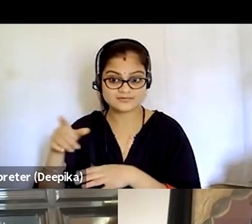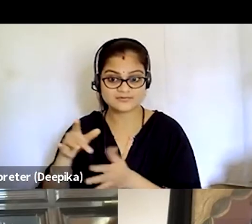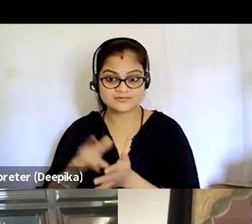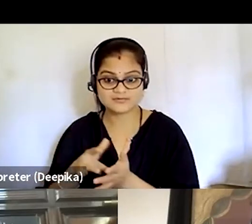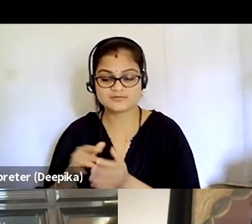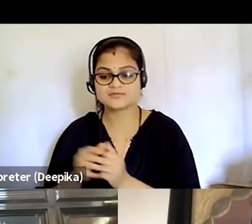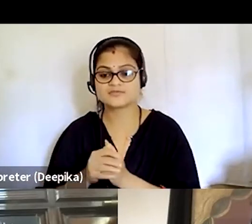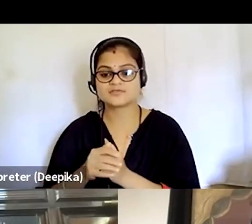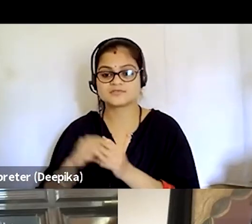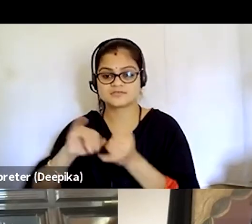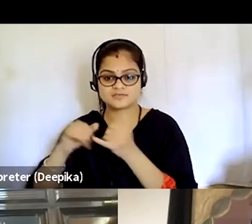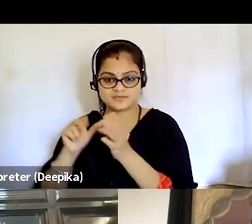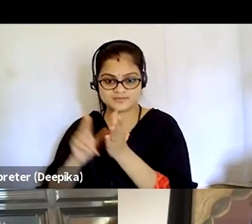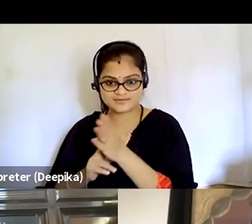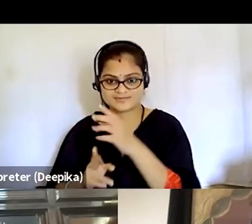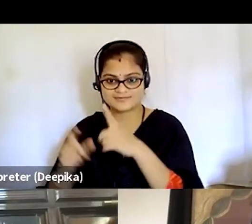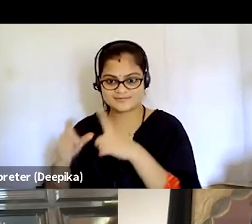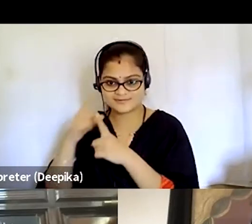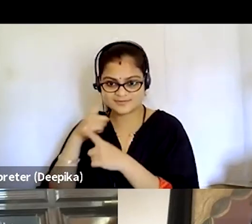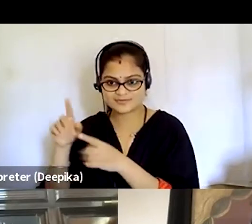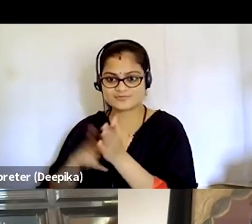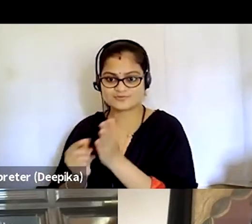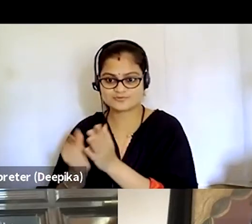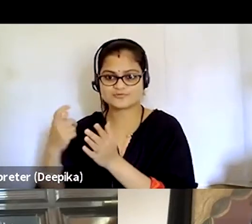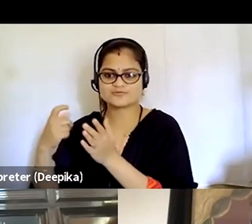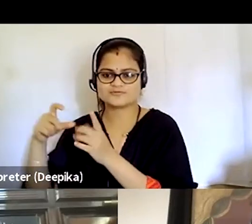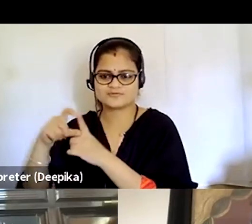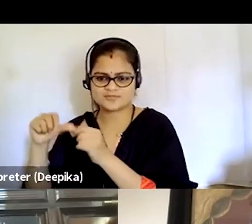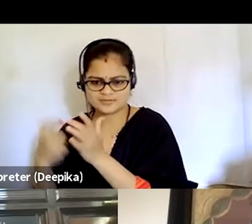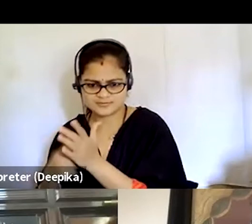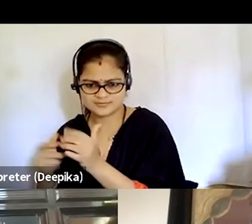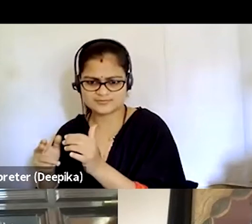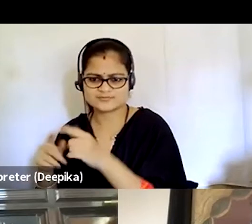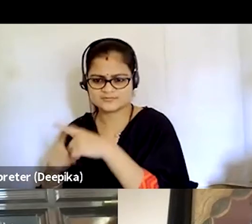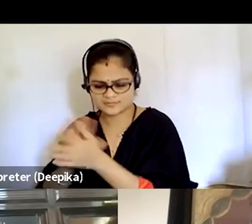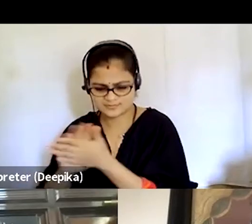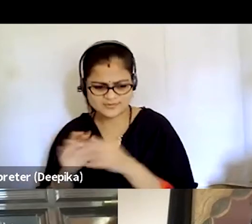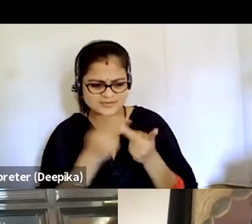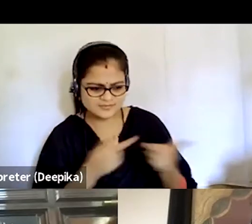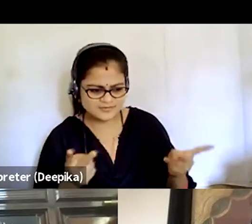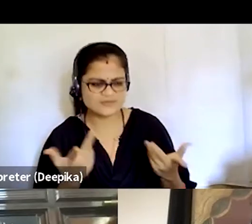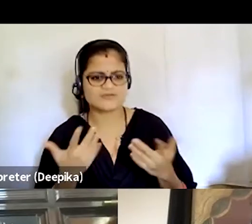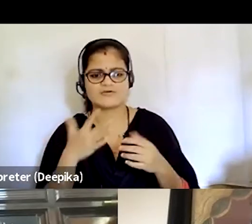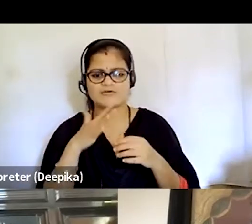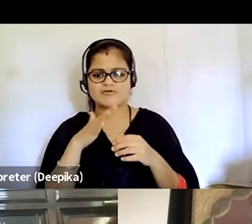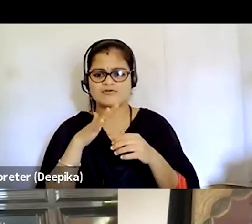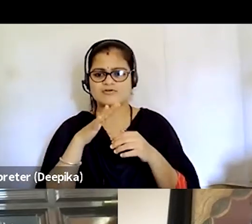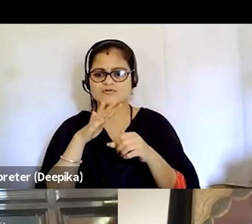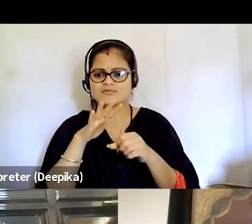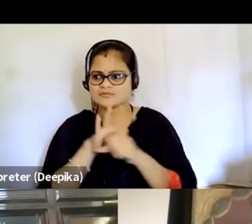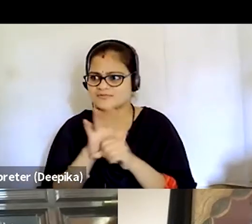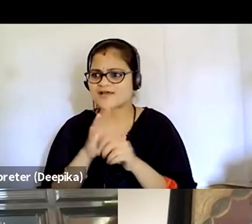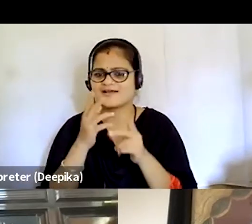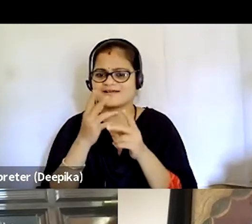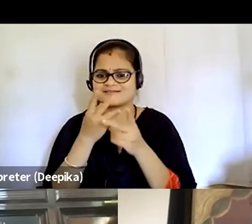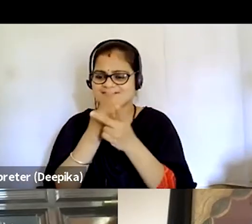Mudarta. And I said, help, tell me where I can buy all this wood woolen, glass woolen, soundboard and all, and tell